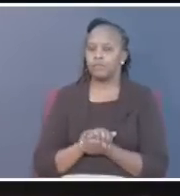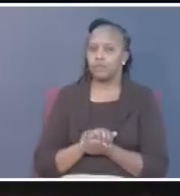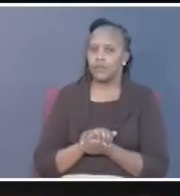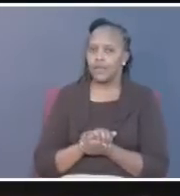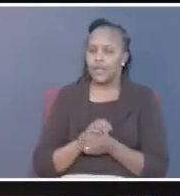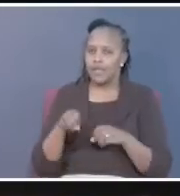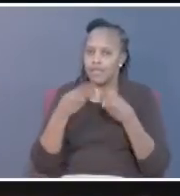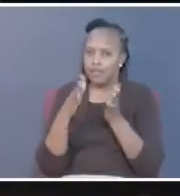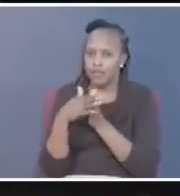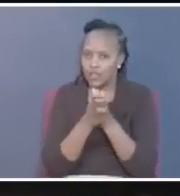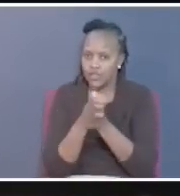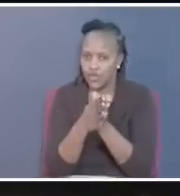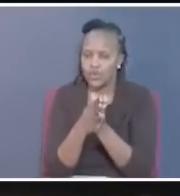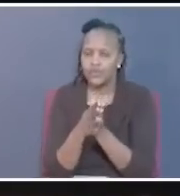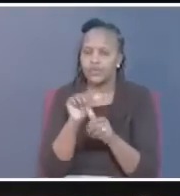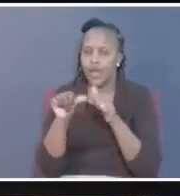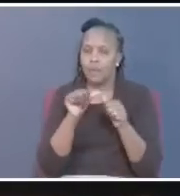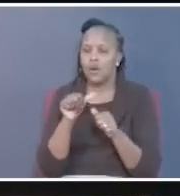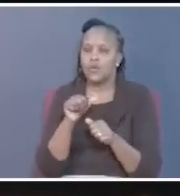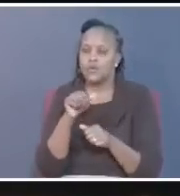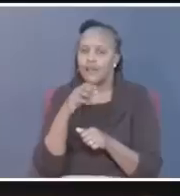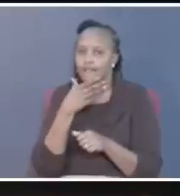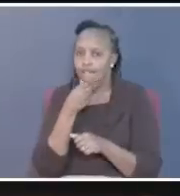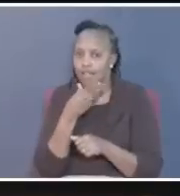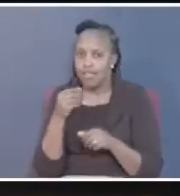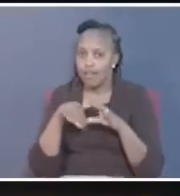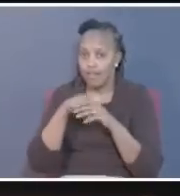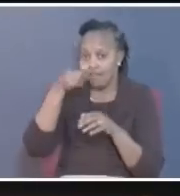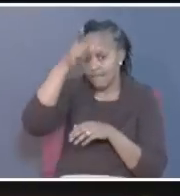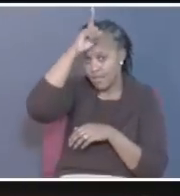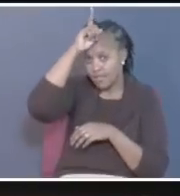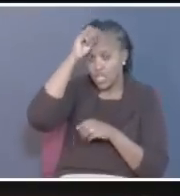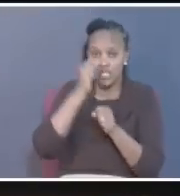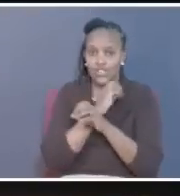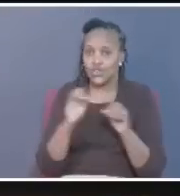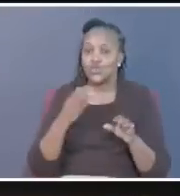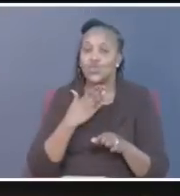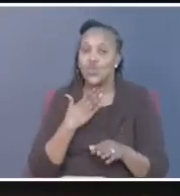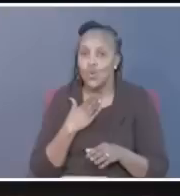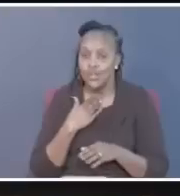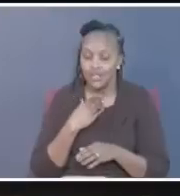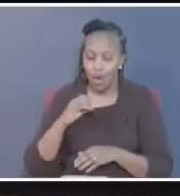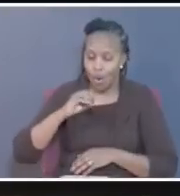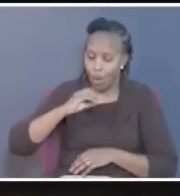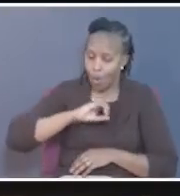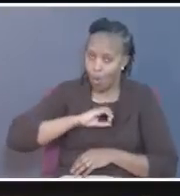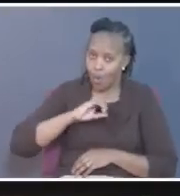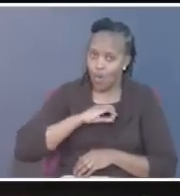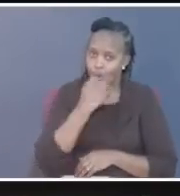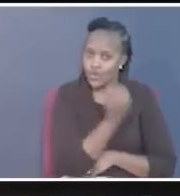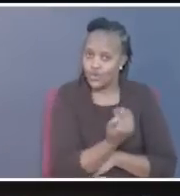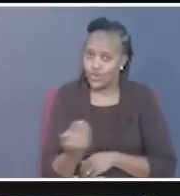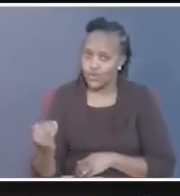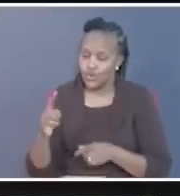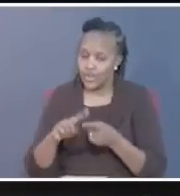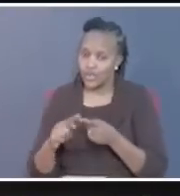Amze, at the village was saying that he didn't want his children, his very own children, to